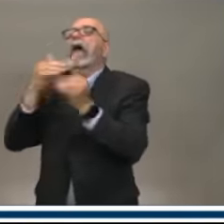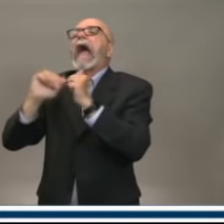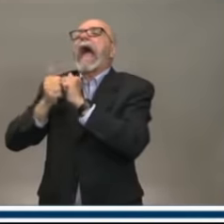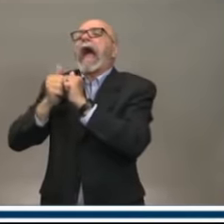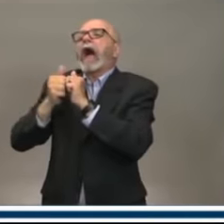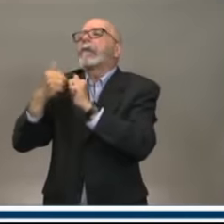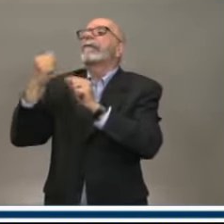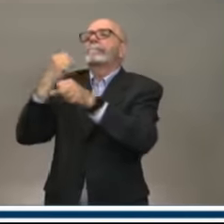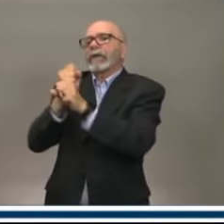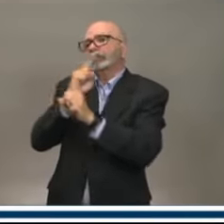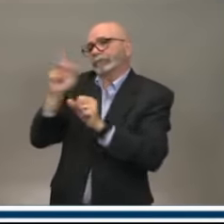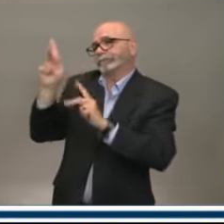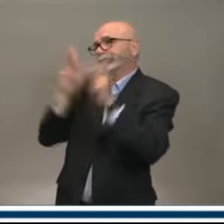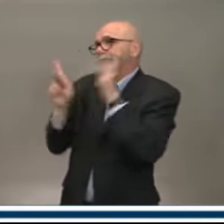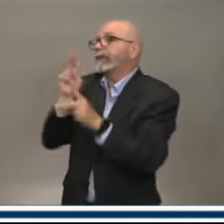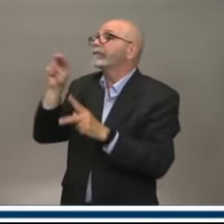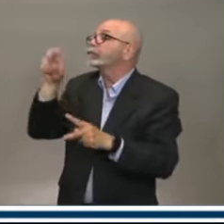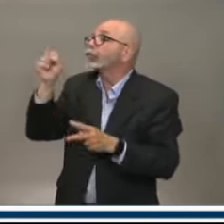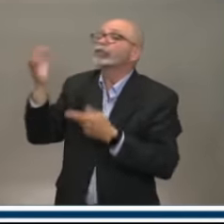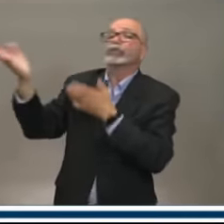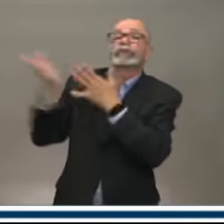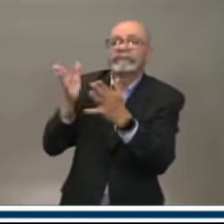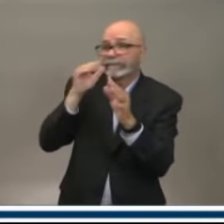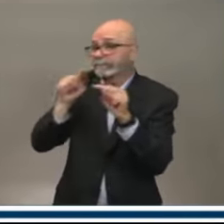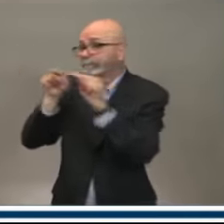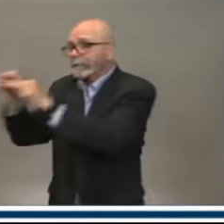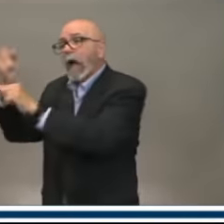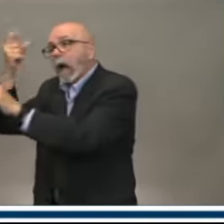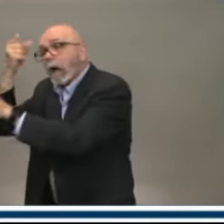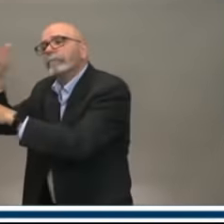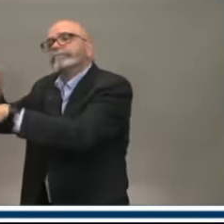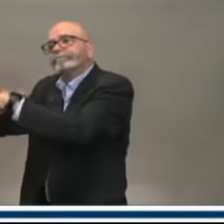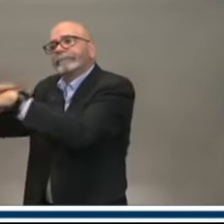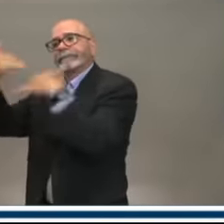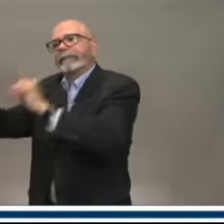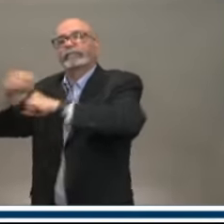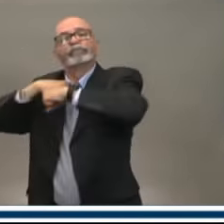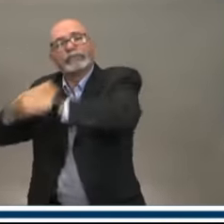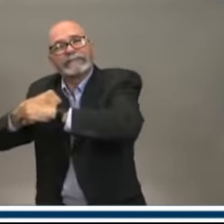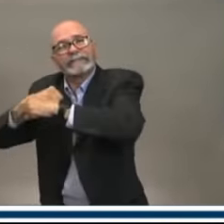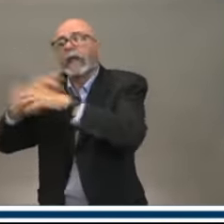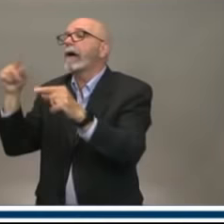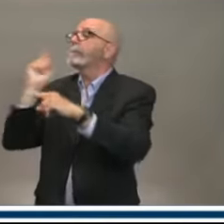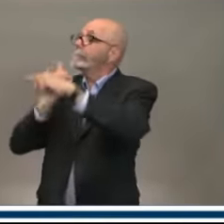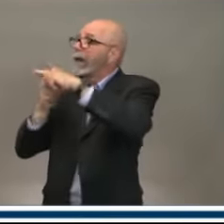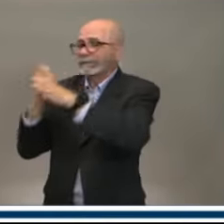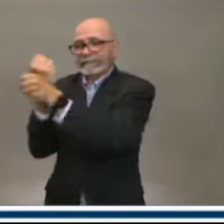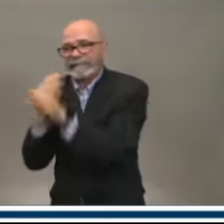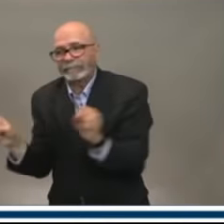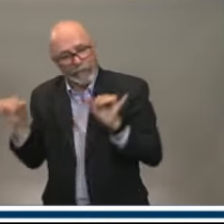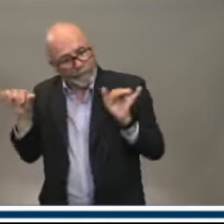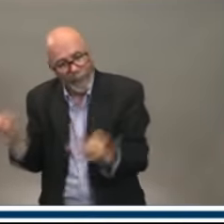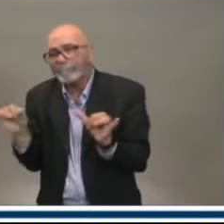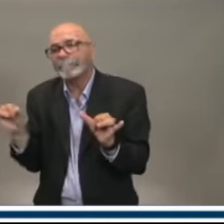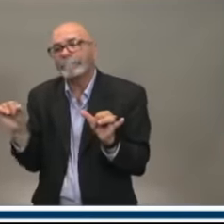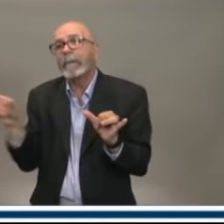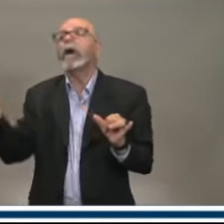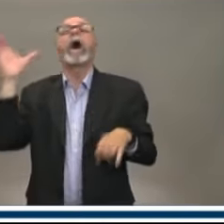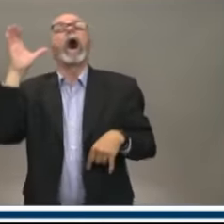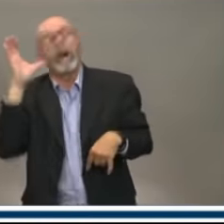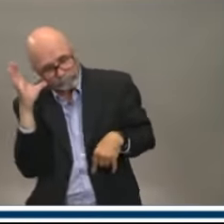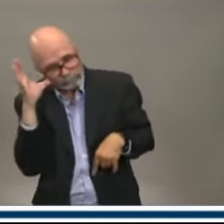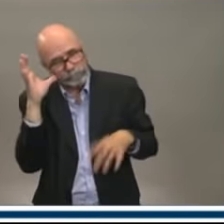Scotians in a way that still protects public health and safety in the necessary and appropriate manner. So the